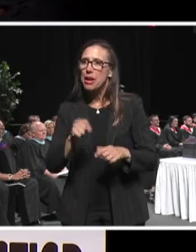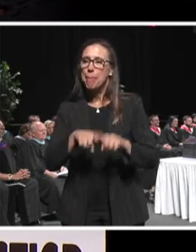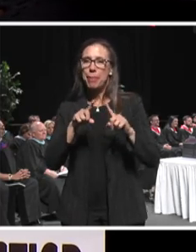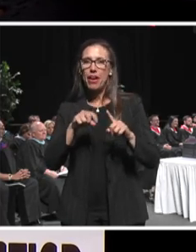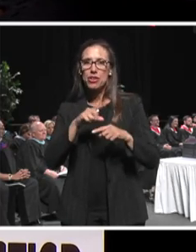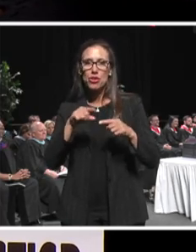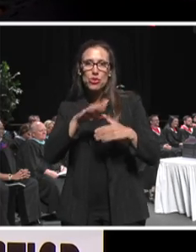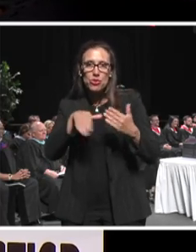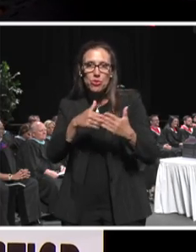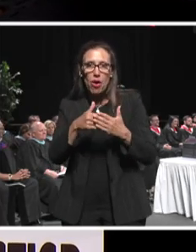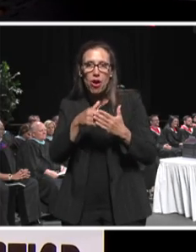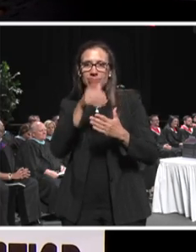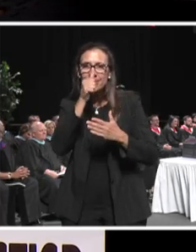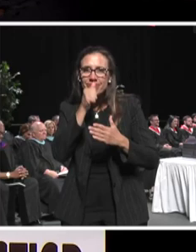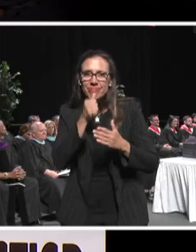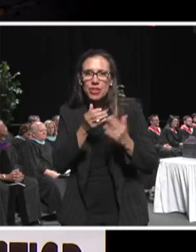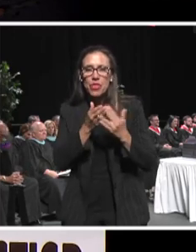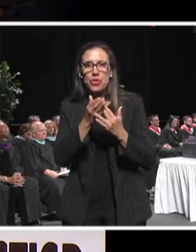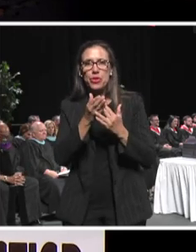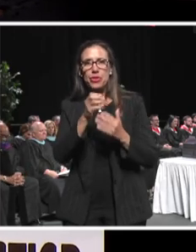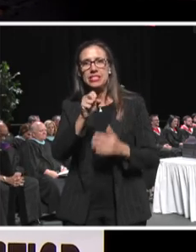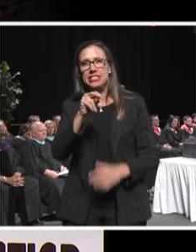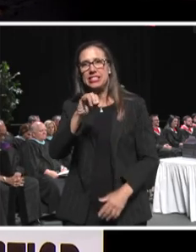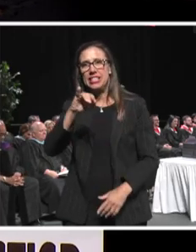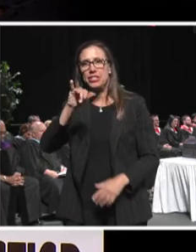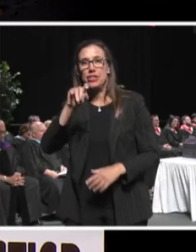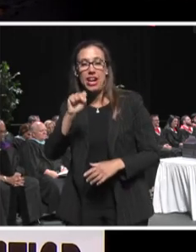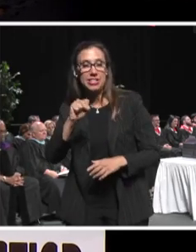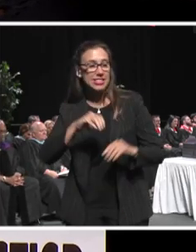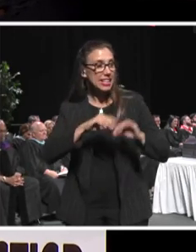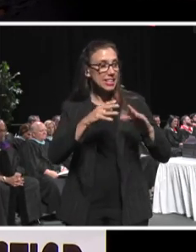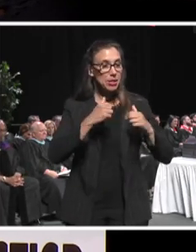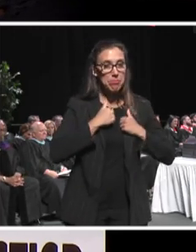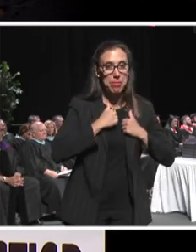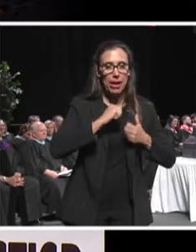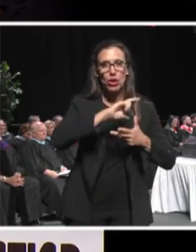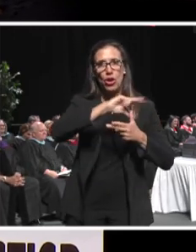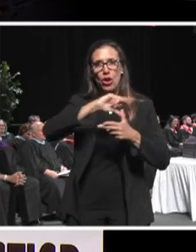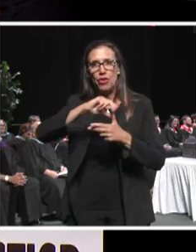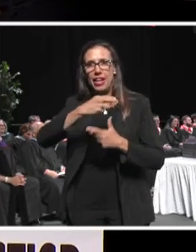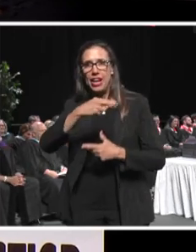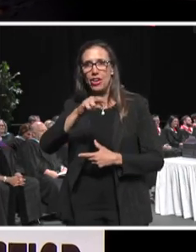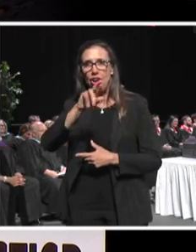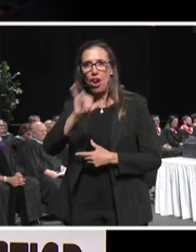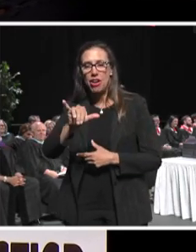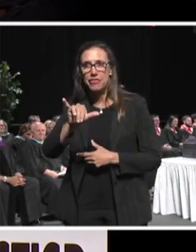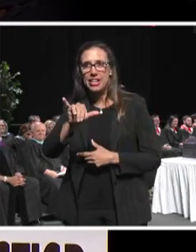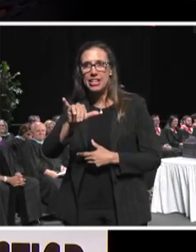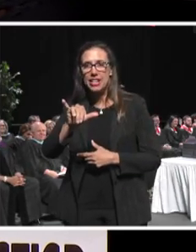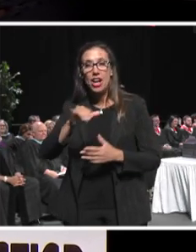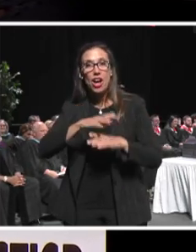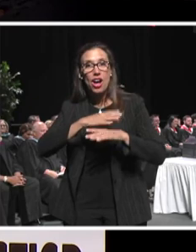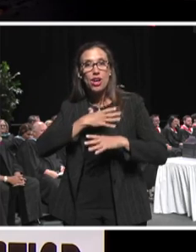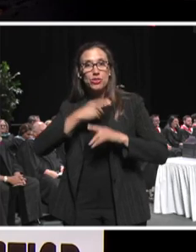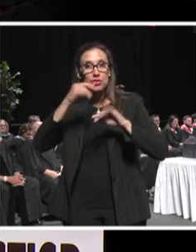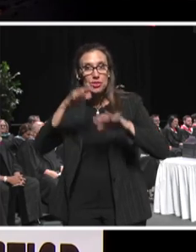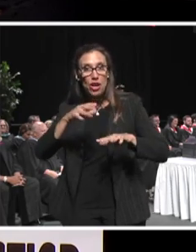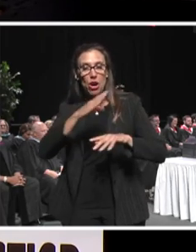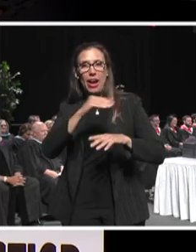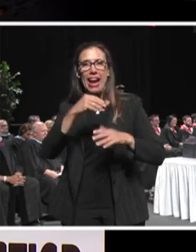the senioritis, the clear backpacks, Hurricane Harvey, snow, and a